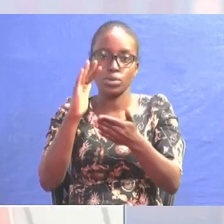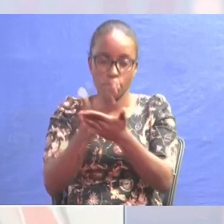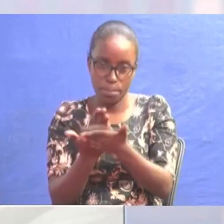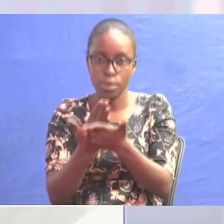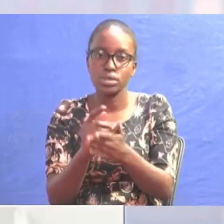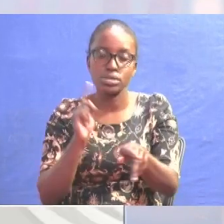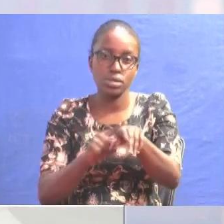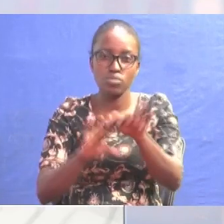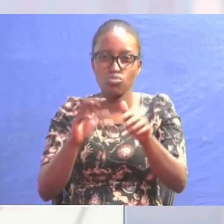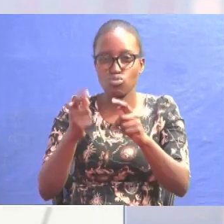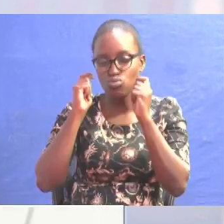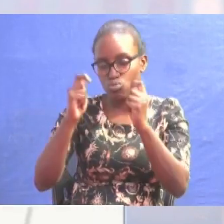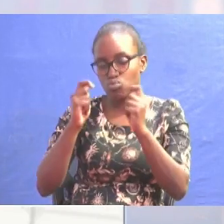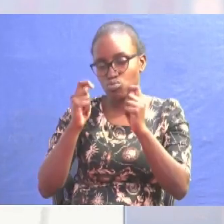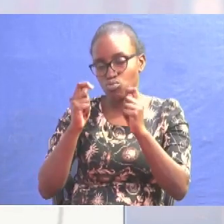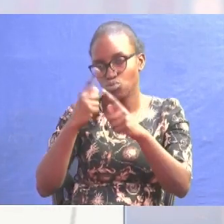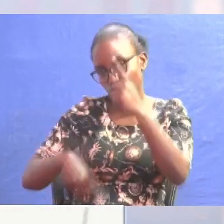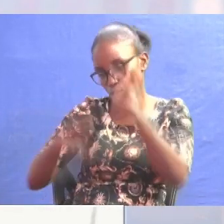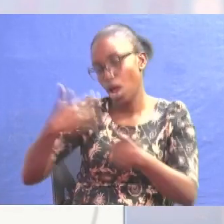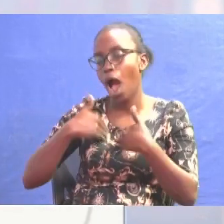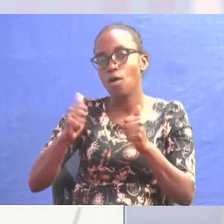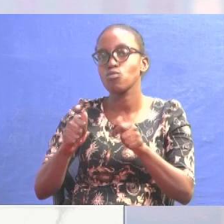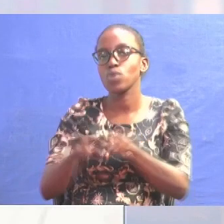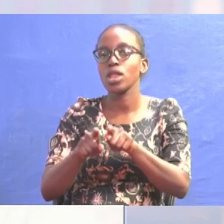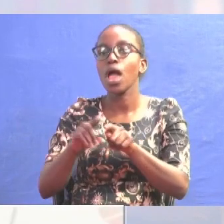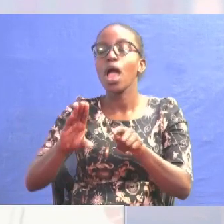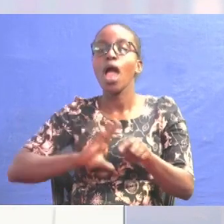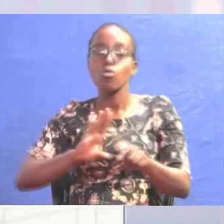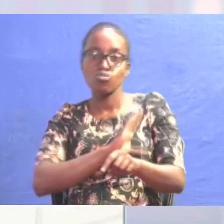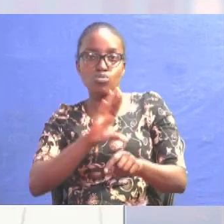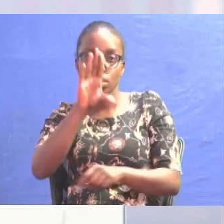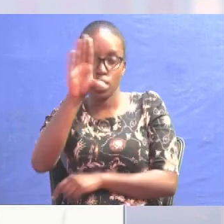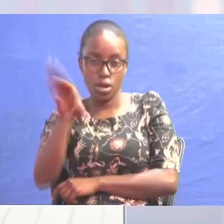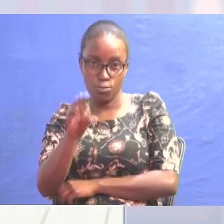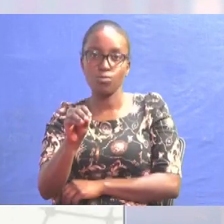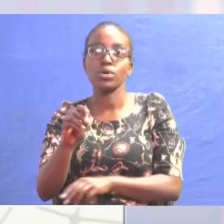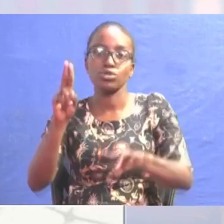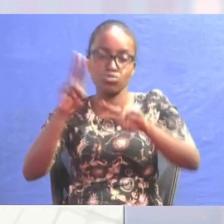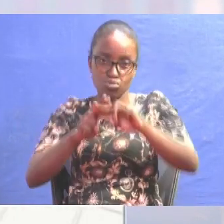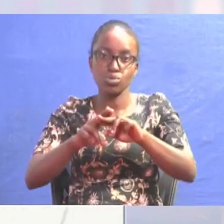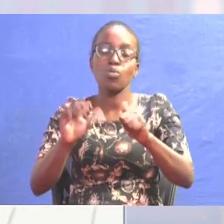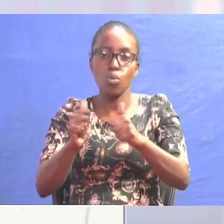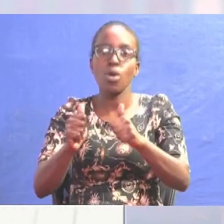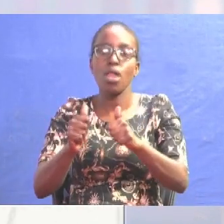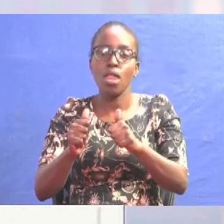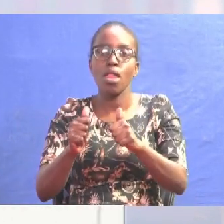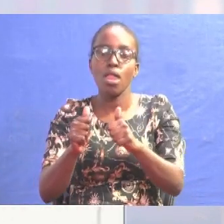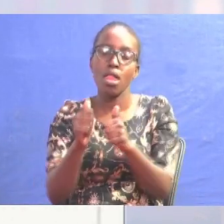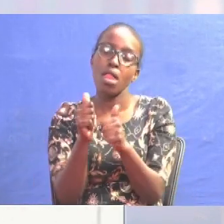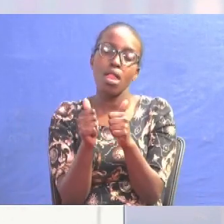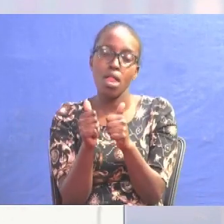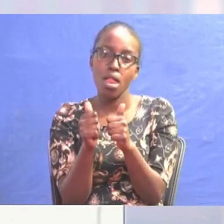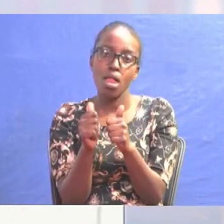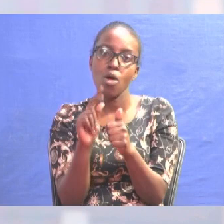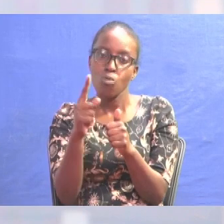the winner of this, the African Union Commission chairman seat, then it means that at least the candidate must